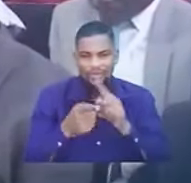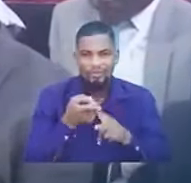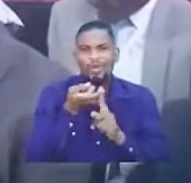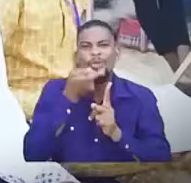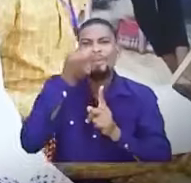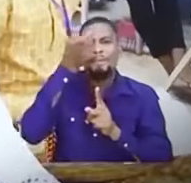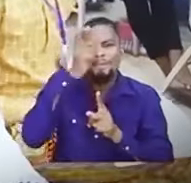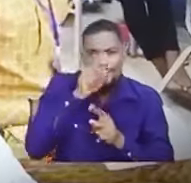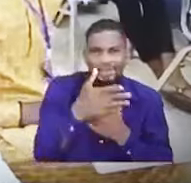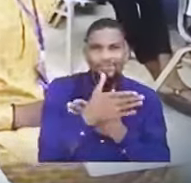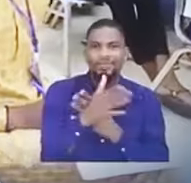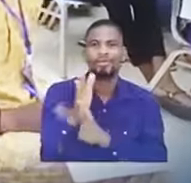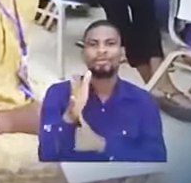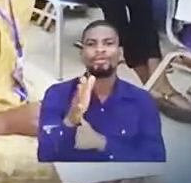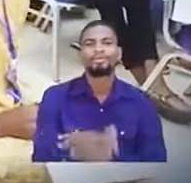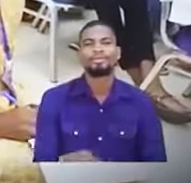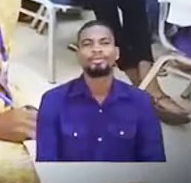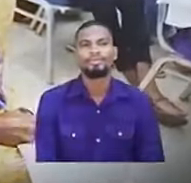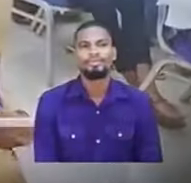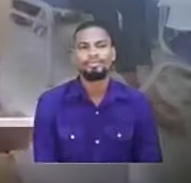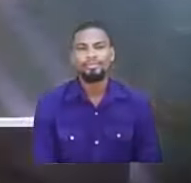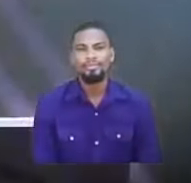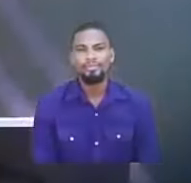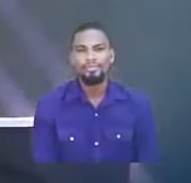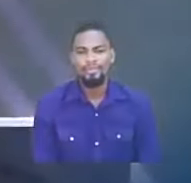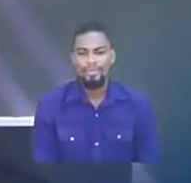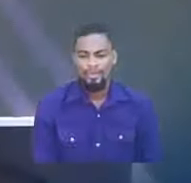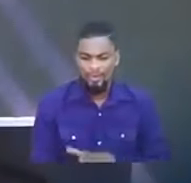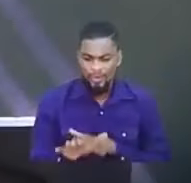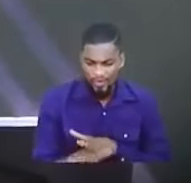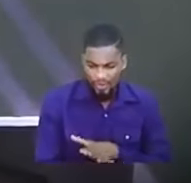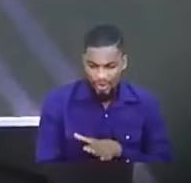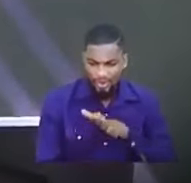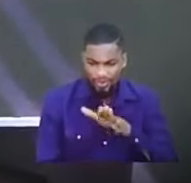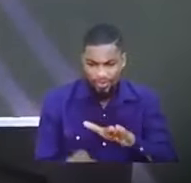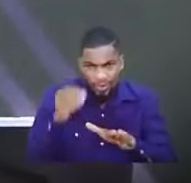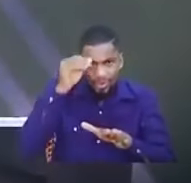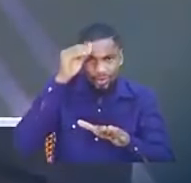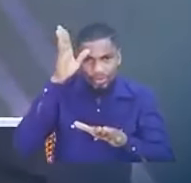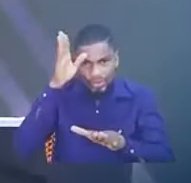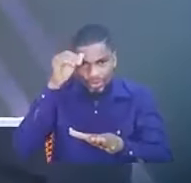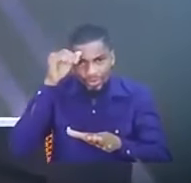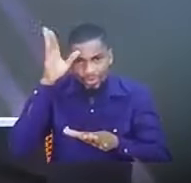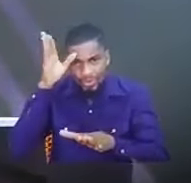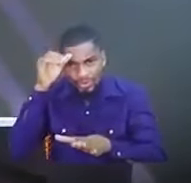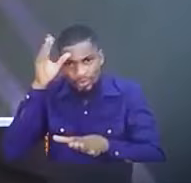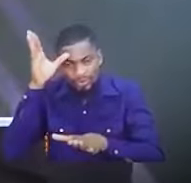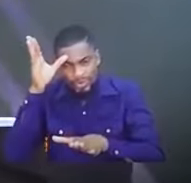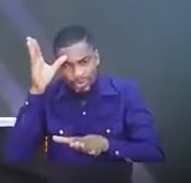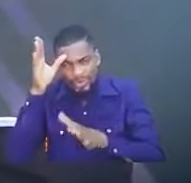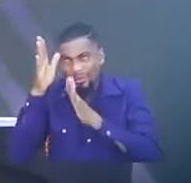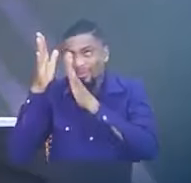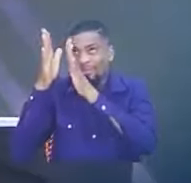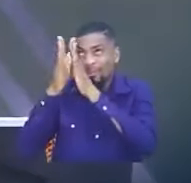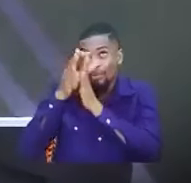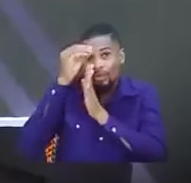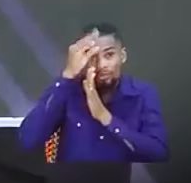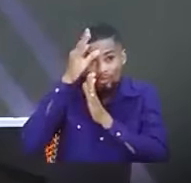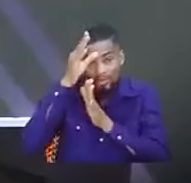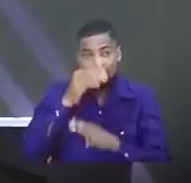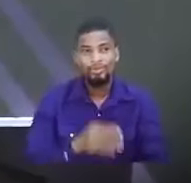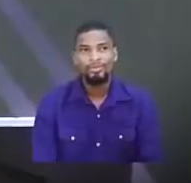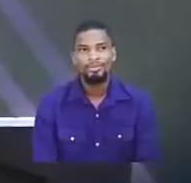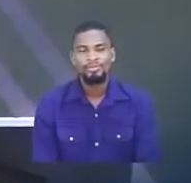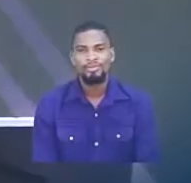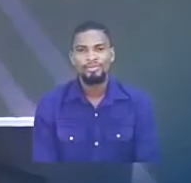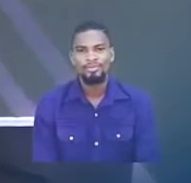God. Walk in wisdom and pray for wisdom. Be very diligent. Be very diligent